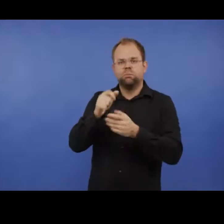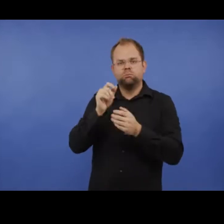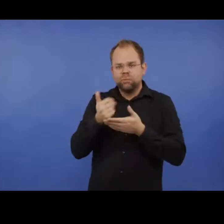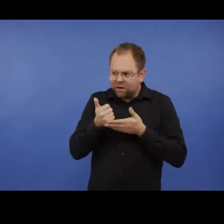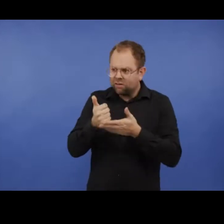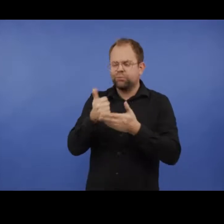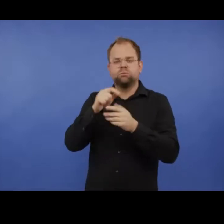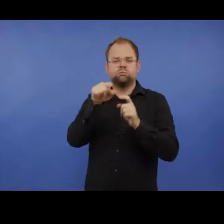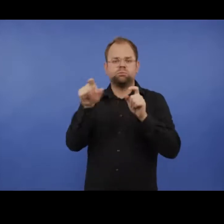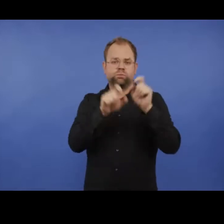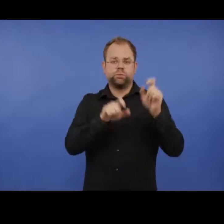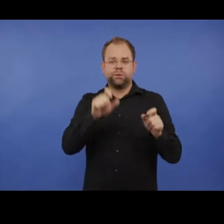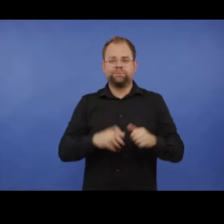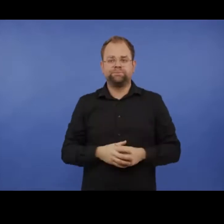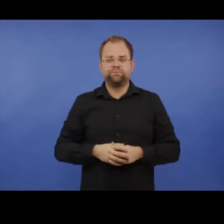disabilities.